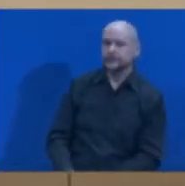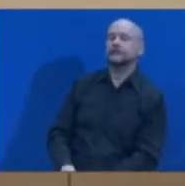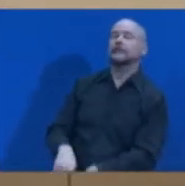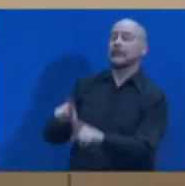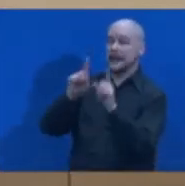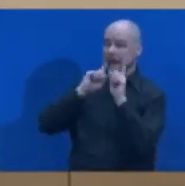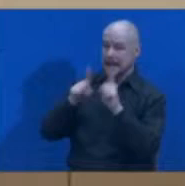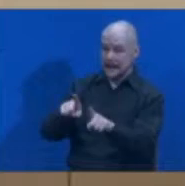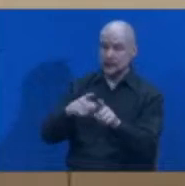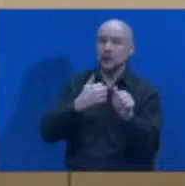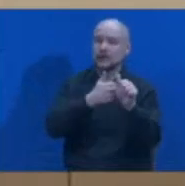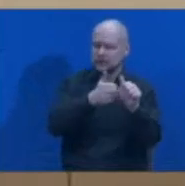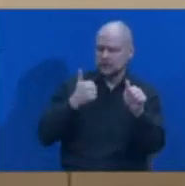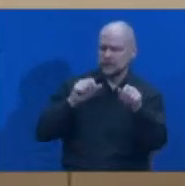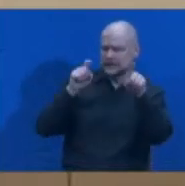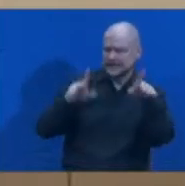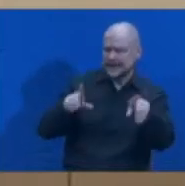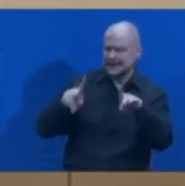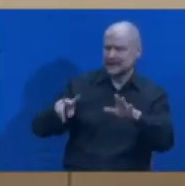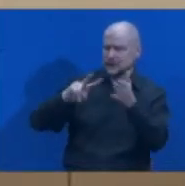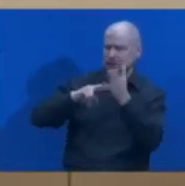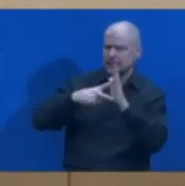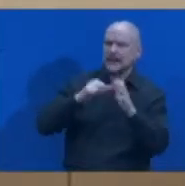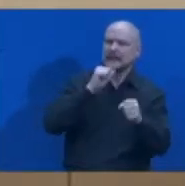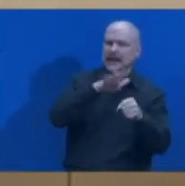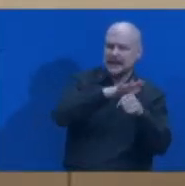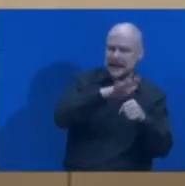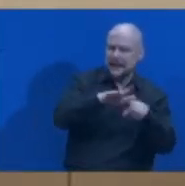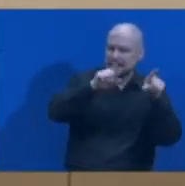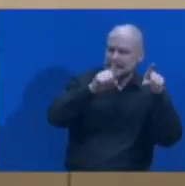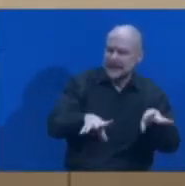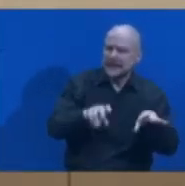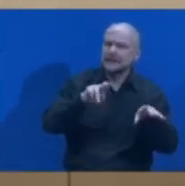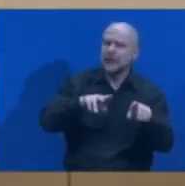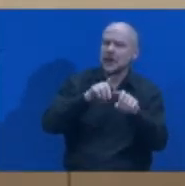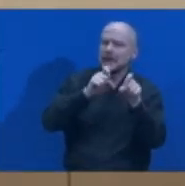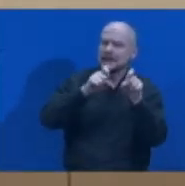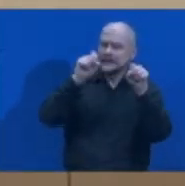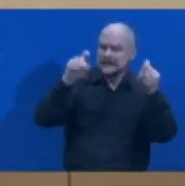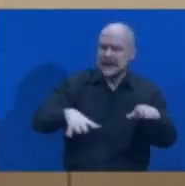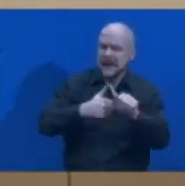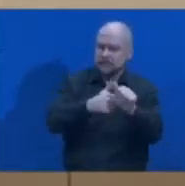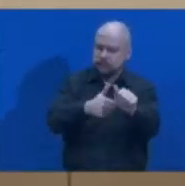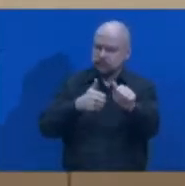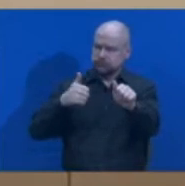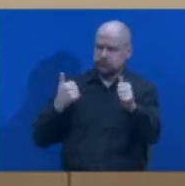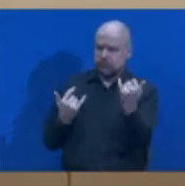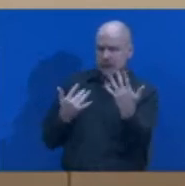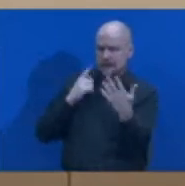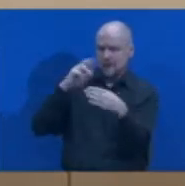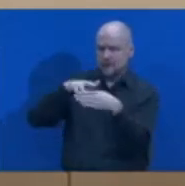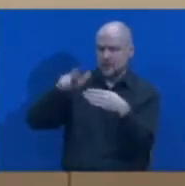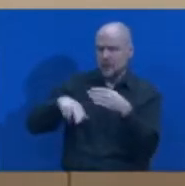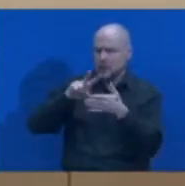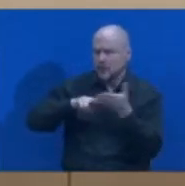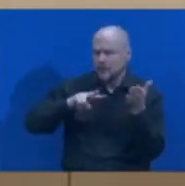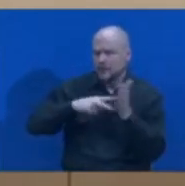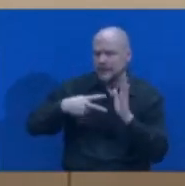of tests, I think, are you talking about the tests or the availability of the testing